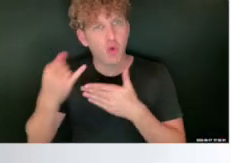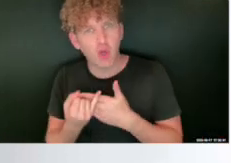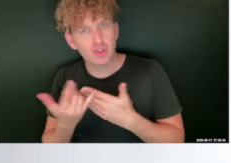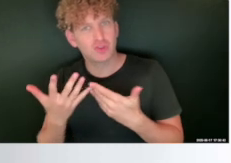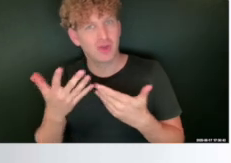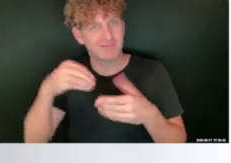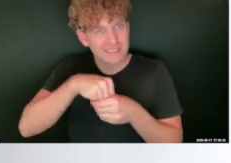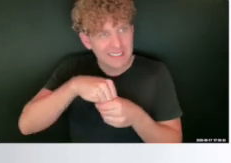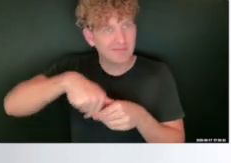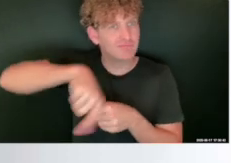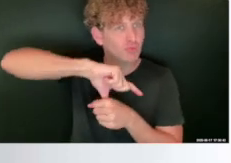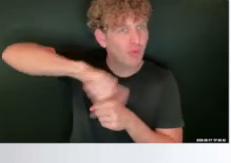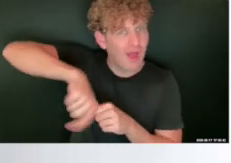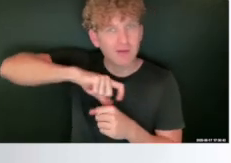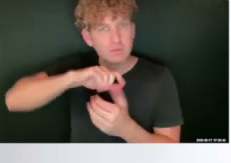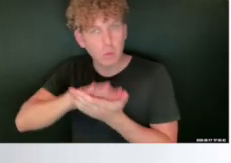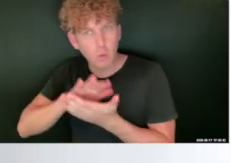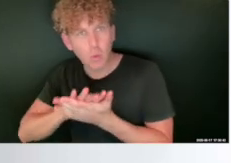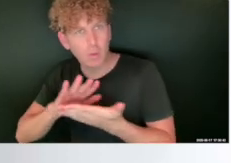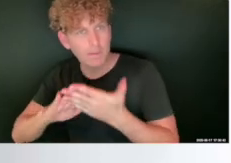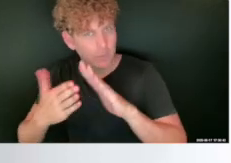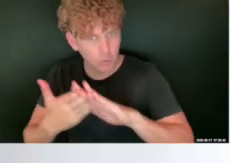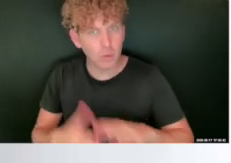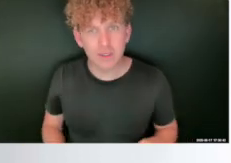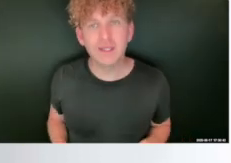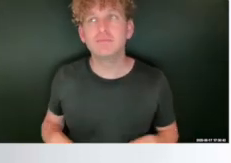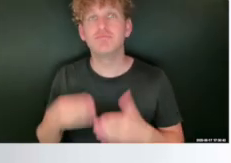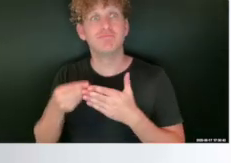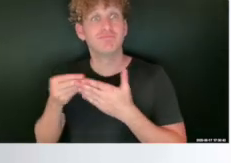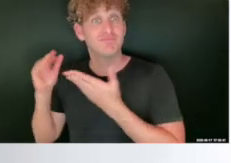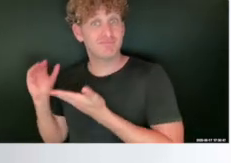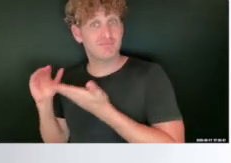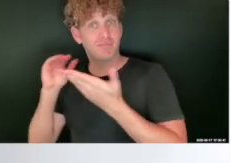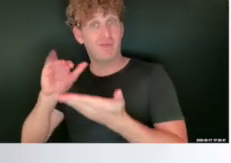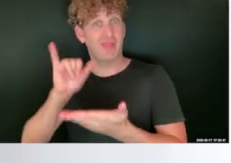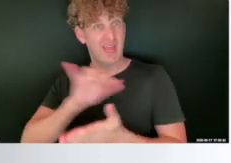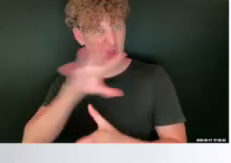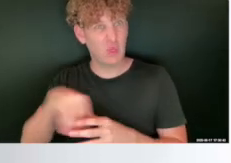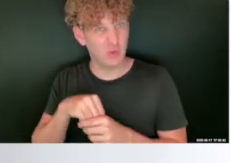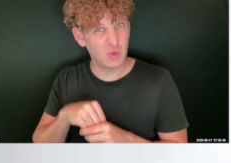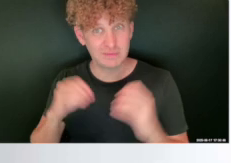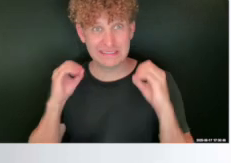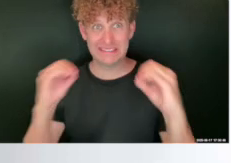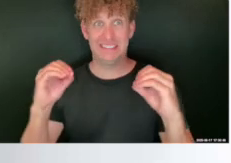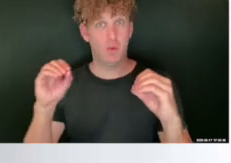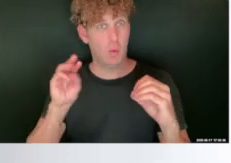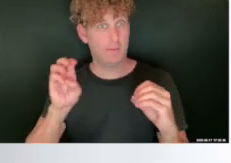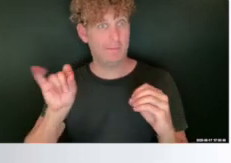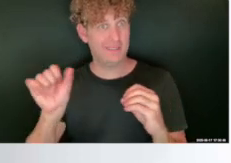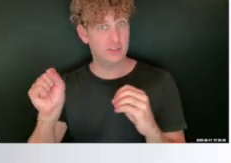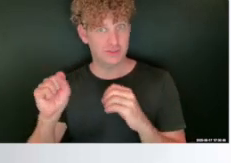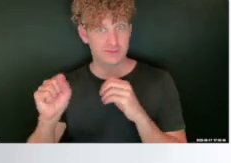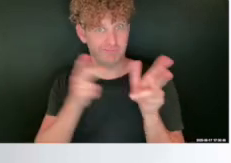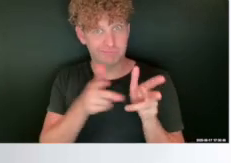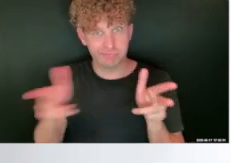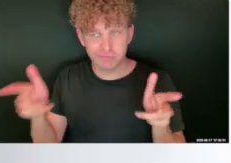clean mobility. For example, 39 battery electric school buses were deployed in